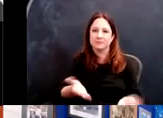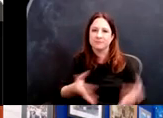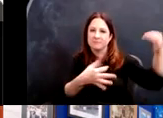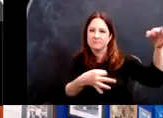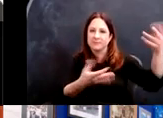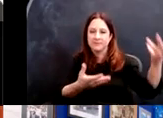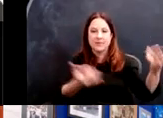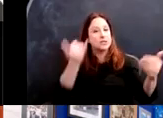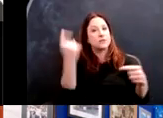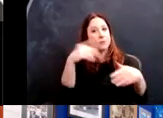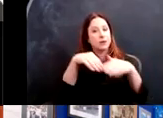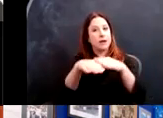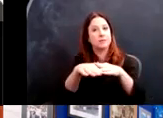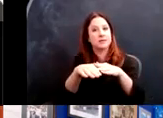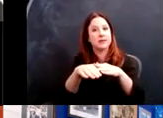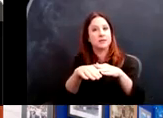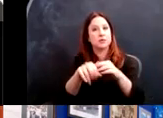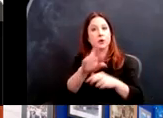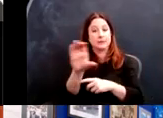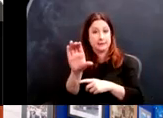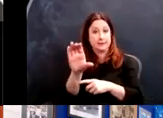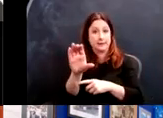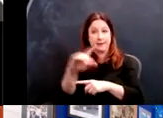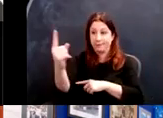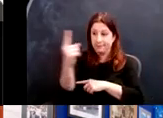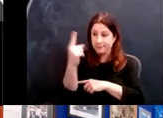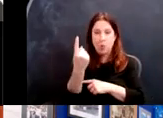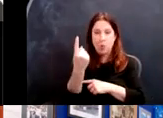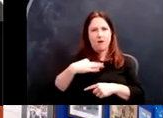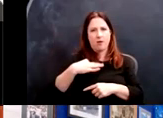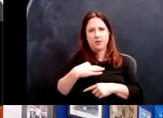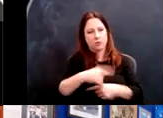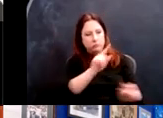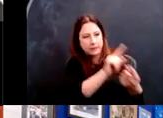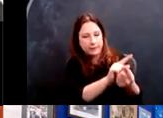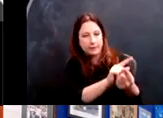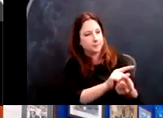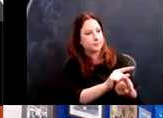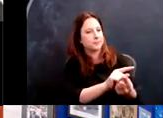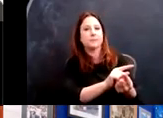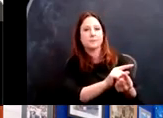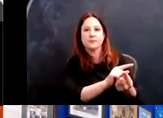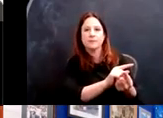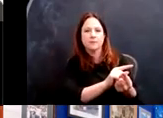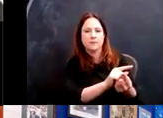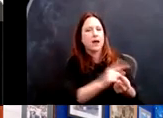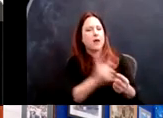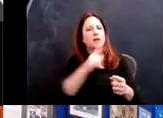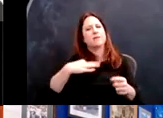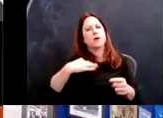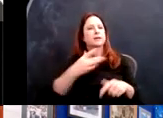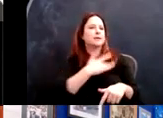centers, they are greeted by one of our volunteers who is usually sitting at